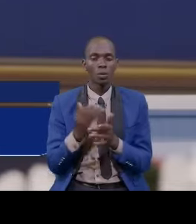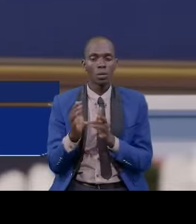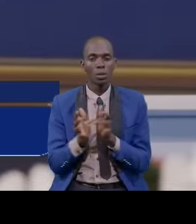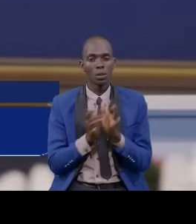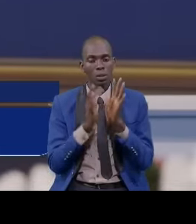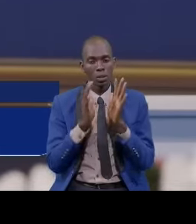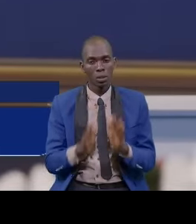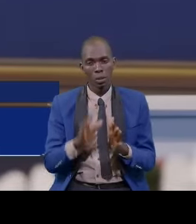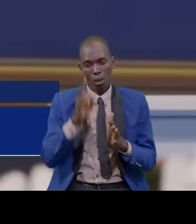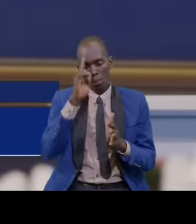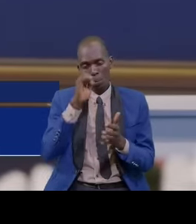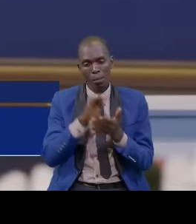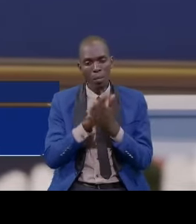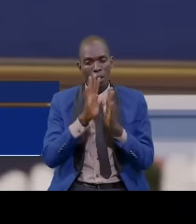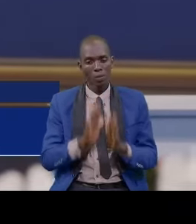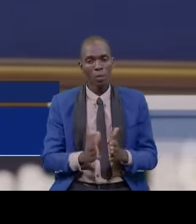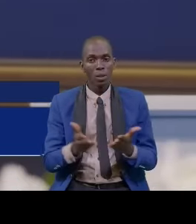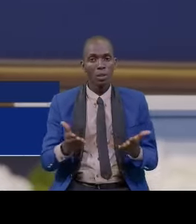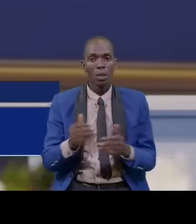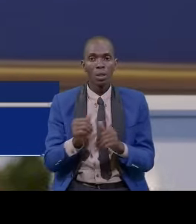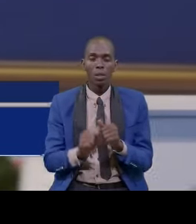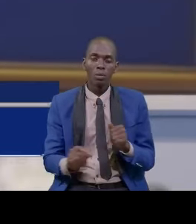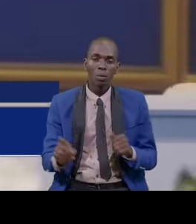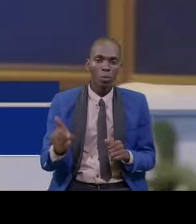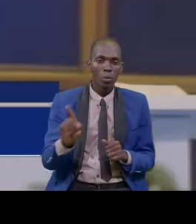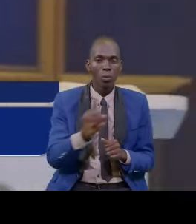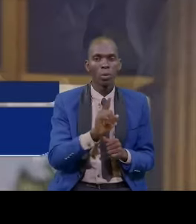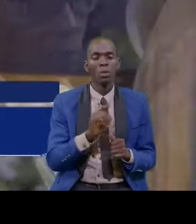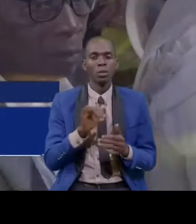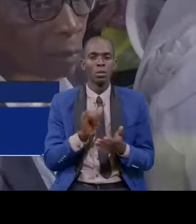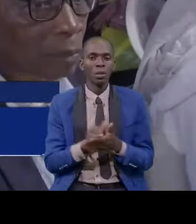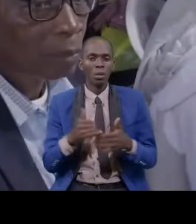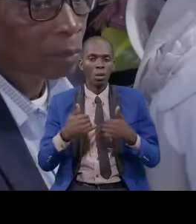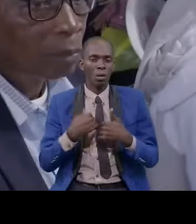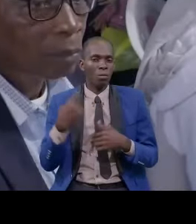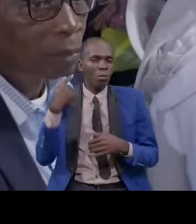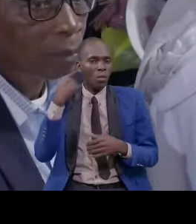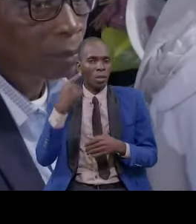and everyone who has heard of this program,